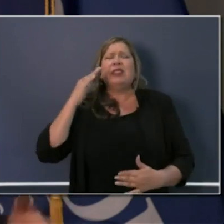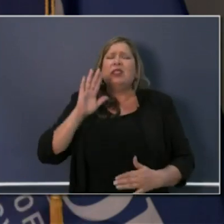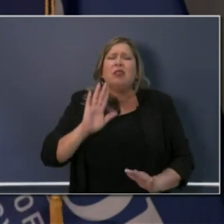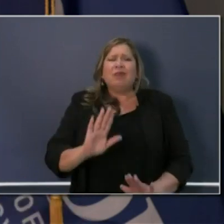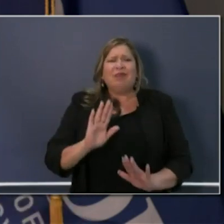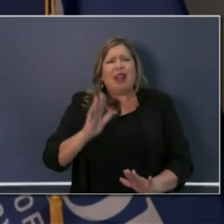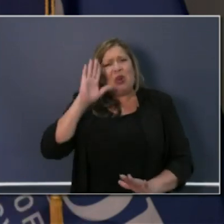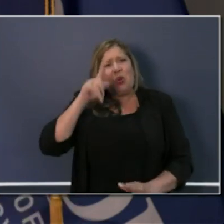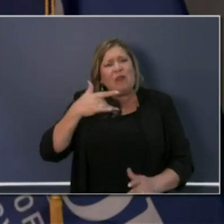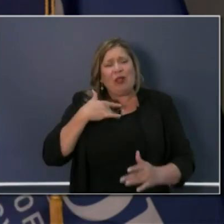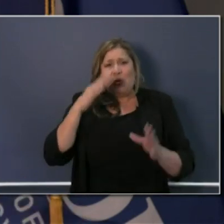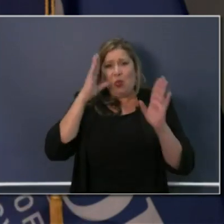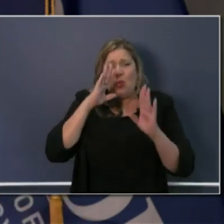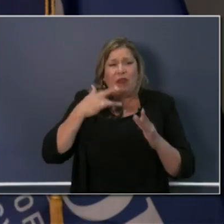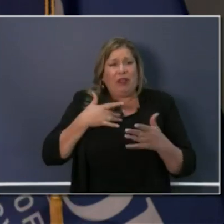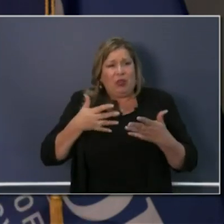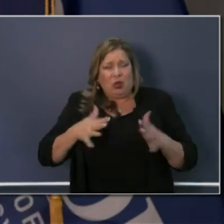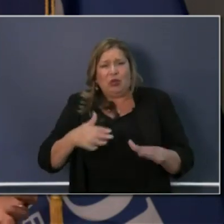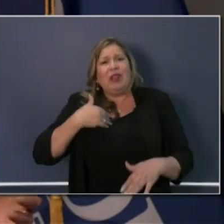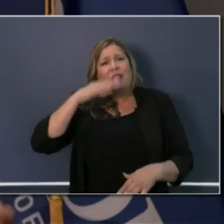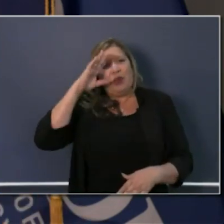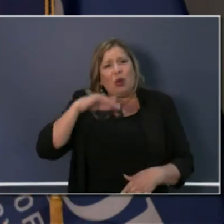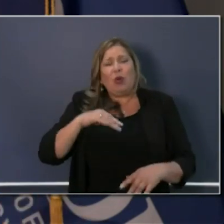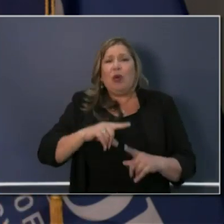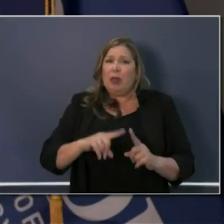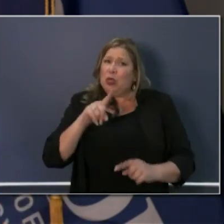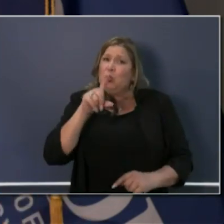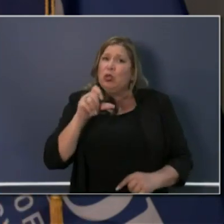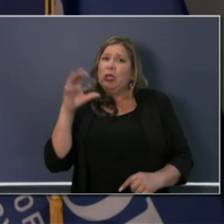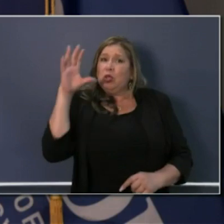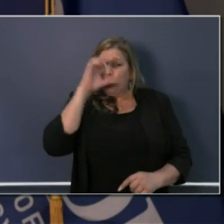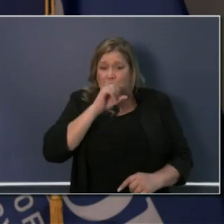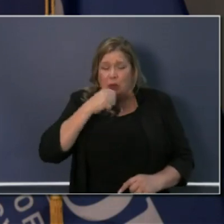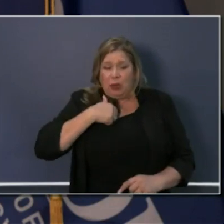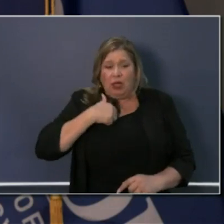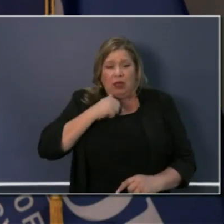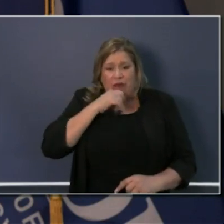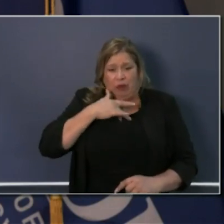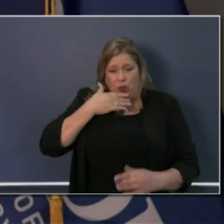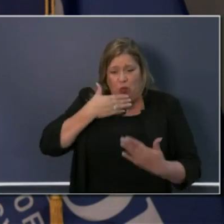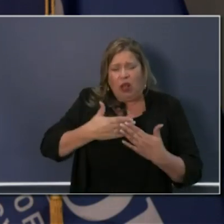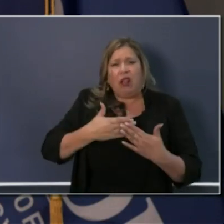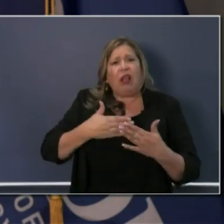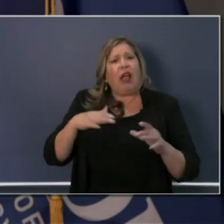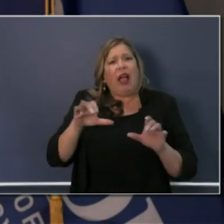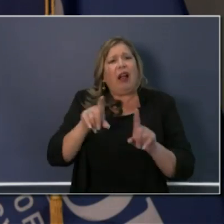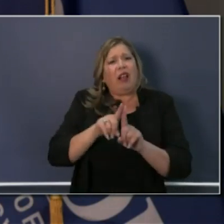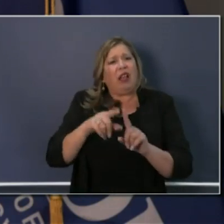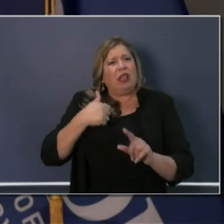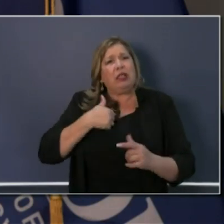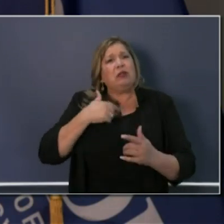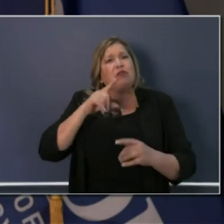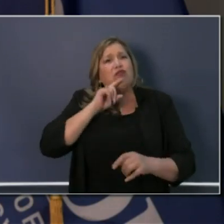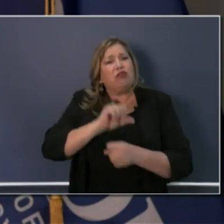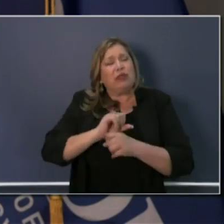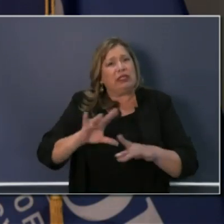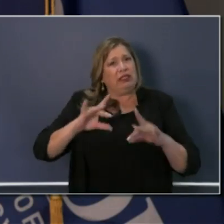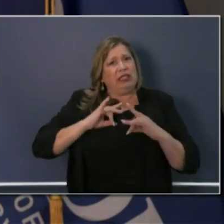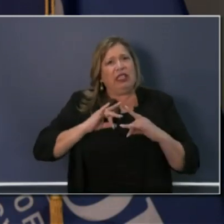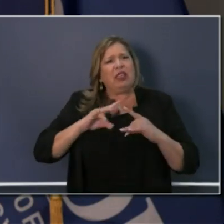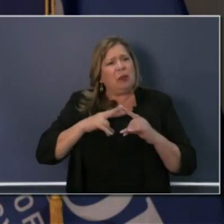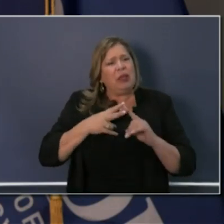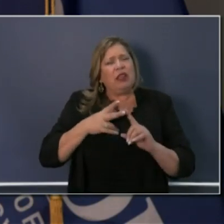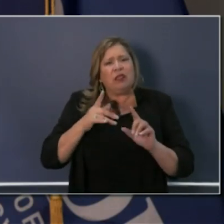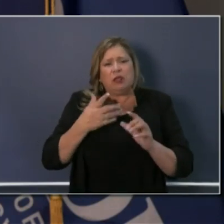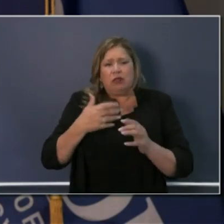assume that you potentially are contagious and act accordingly. Socially distance yourself from others. Just use